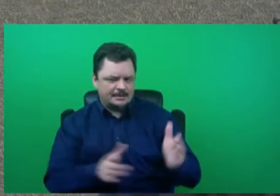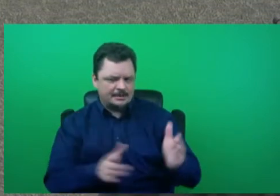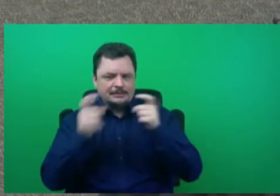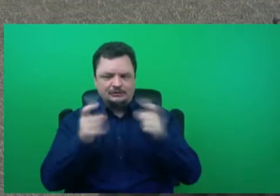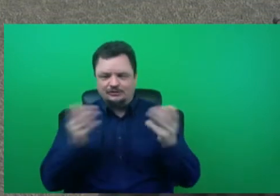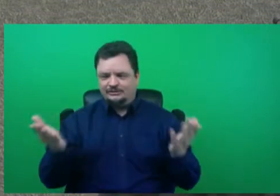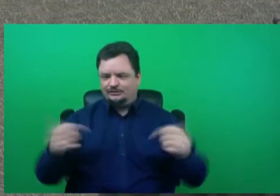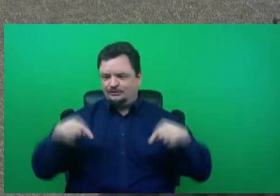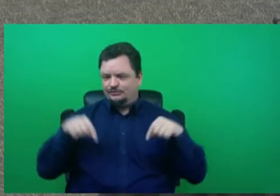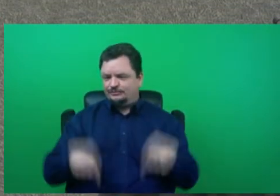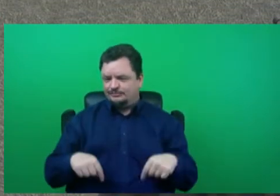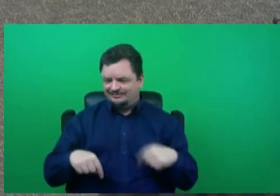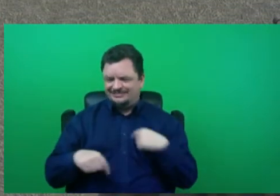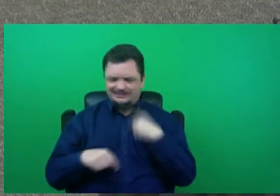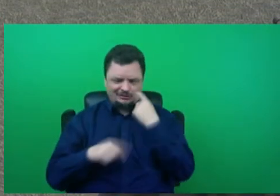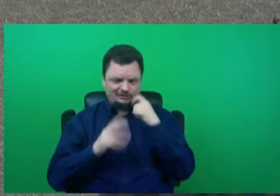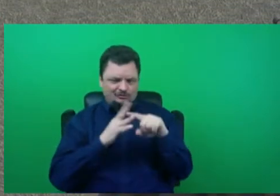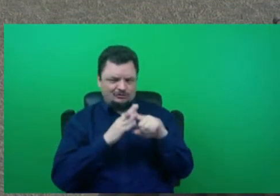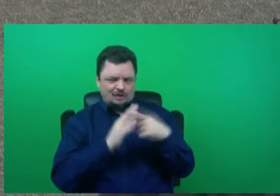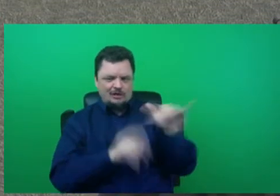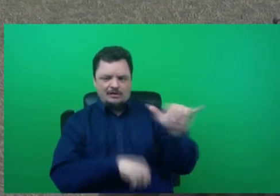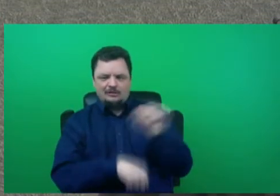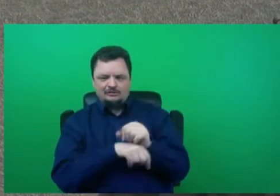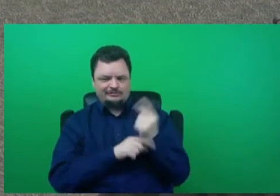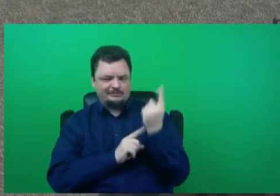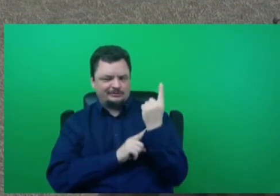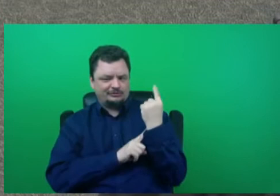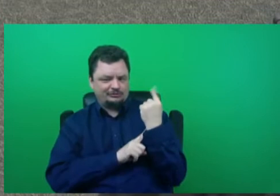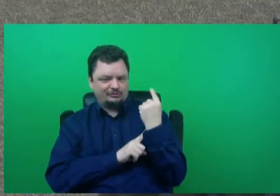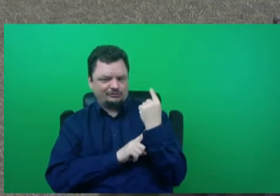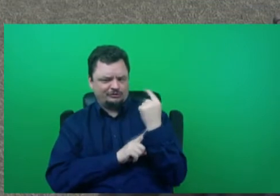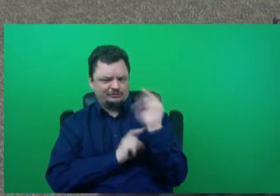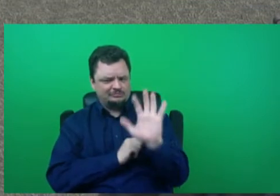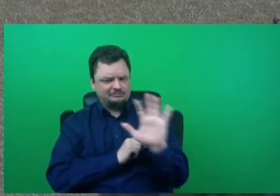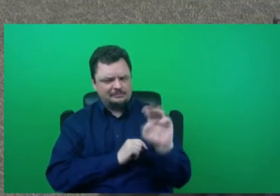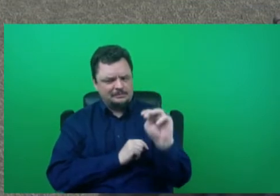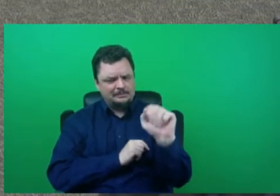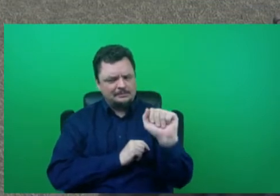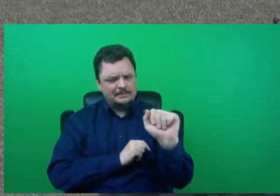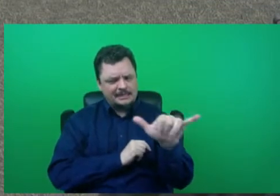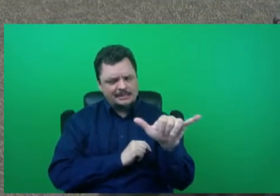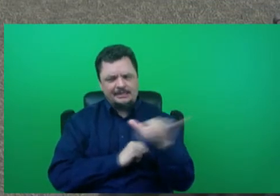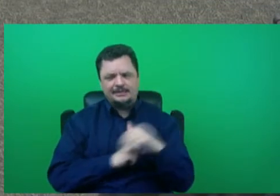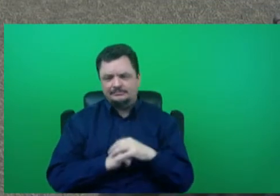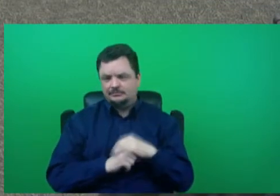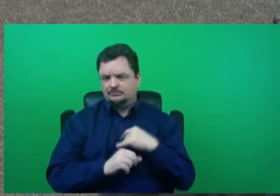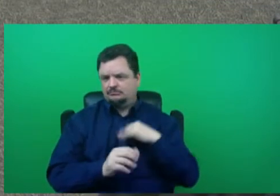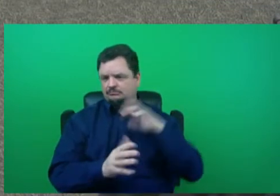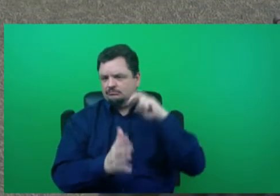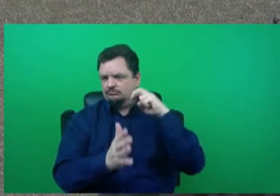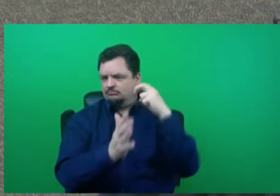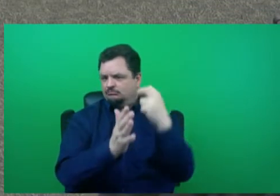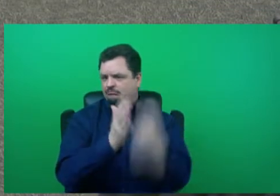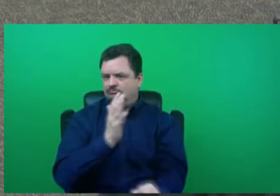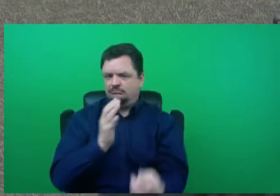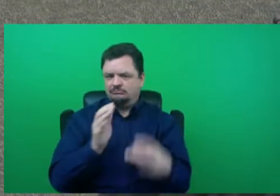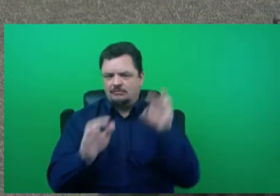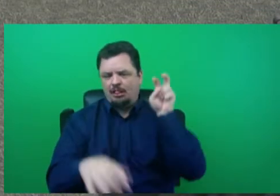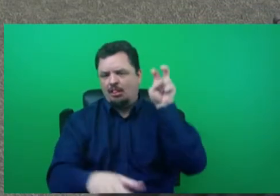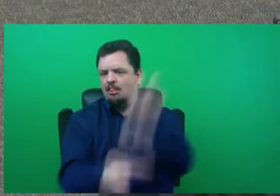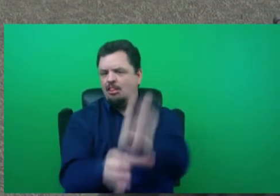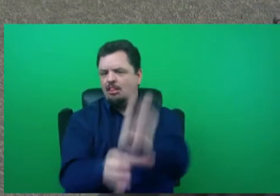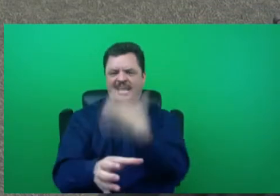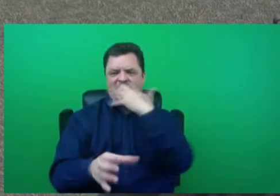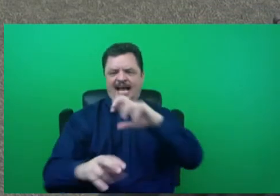position last year, May, so I got to jump right into the hot seat. And I don't have any team members here with me today because